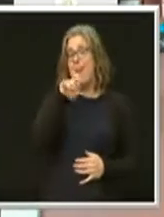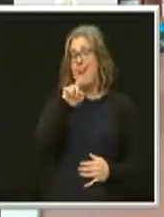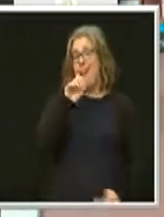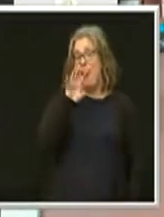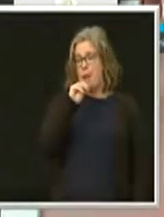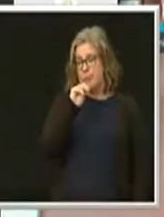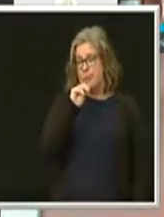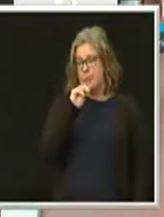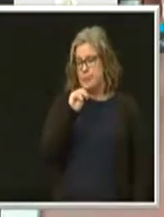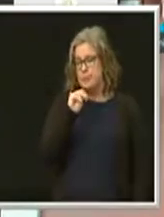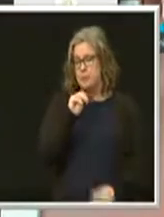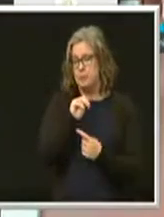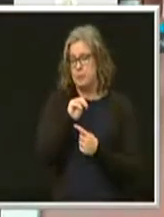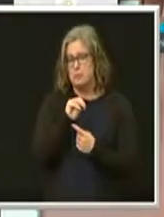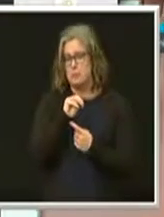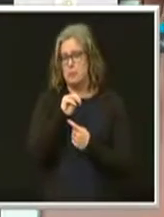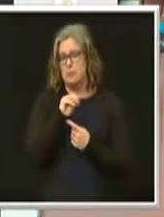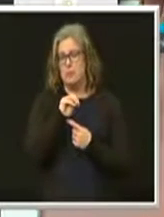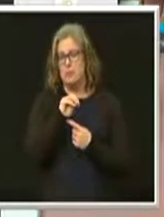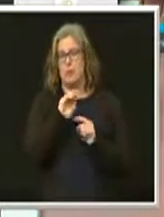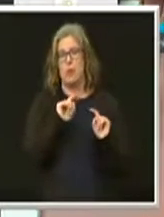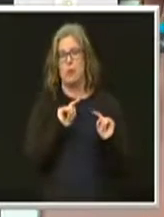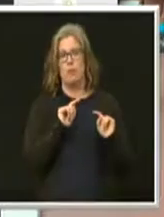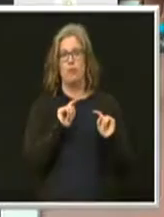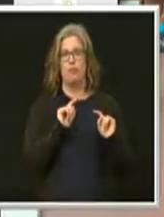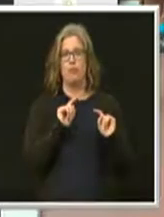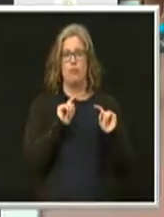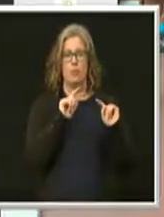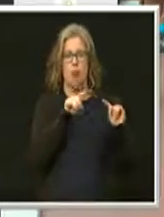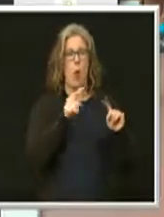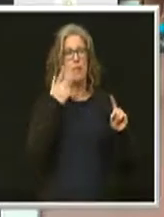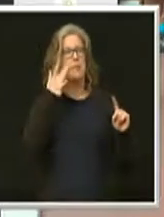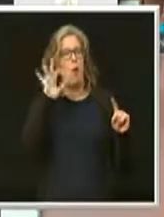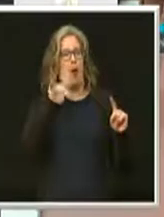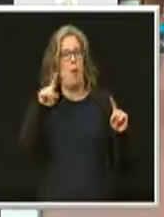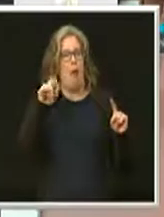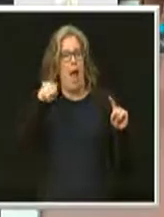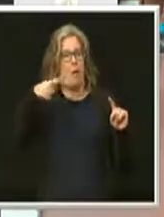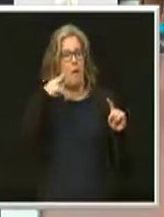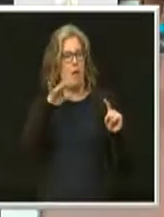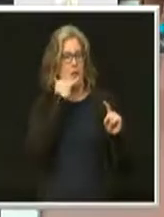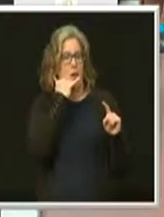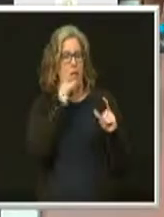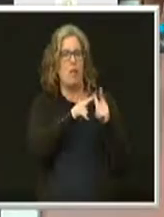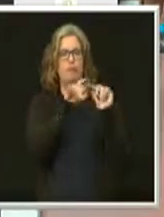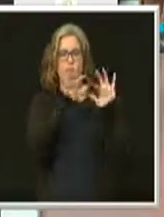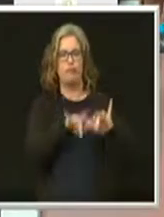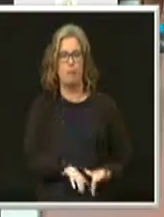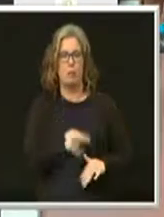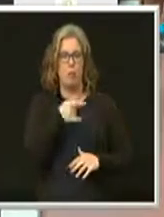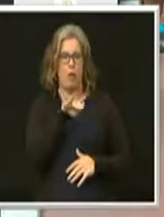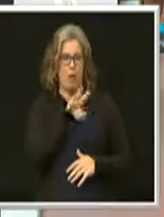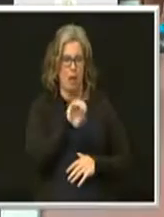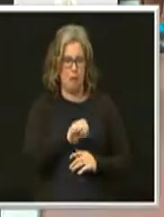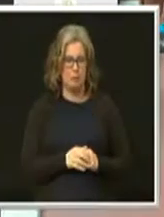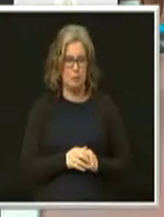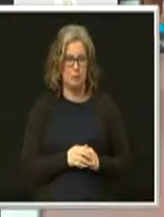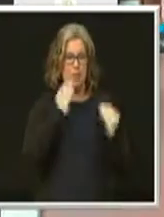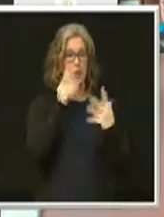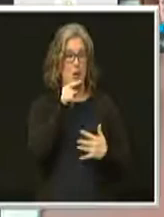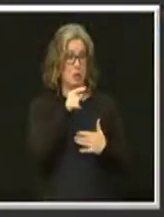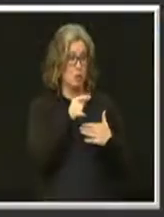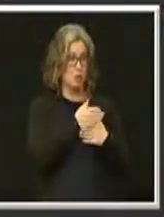smart911.com. You can either go there or get the Smart 911 app for your phone, and then you fill out your profile. So the